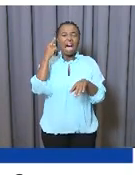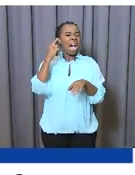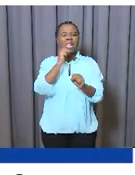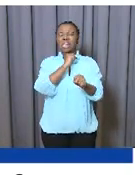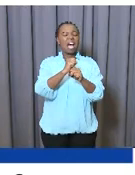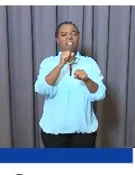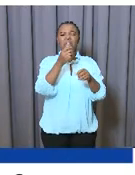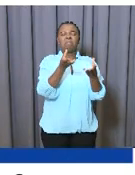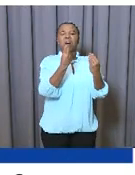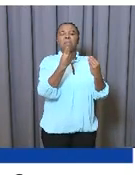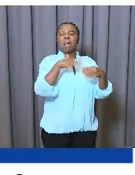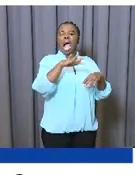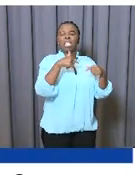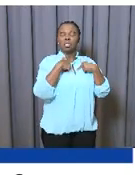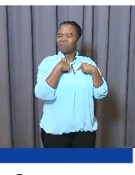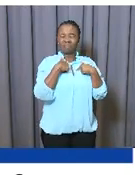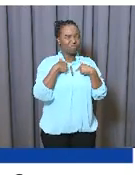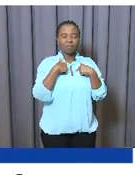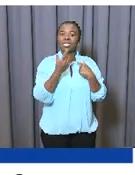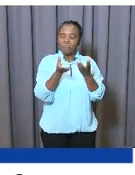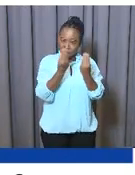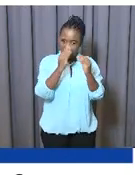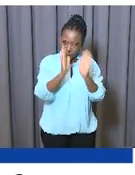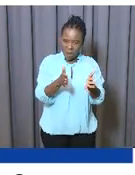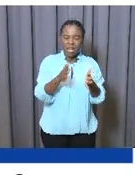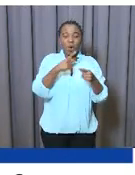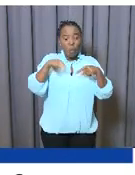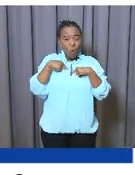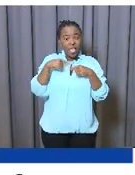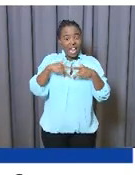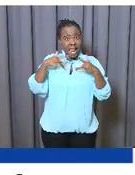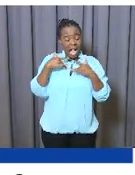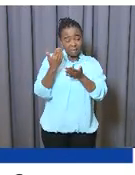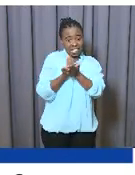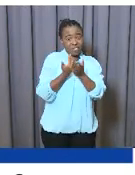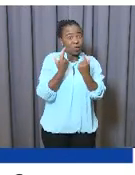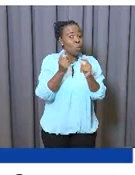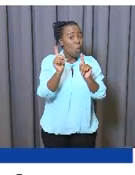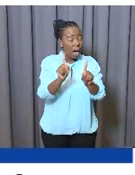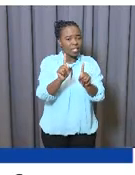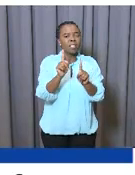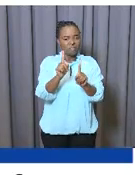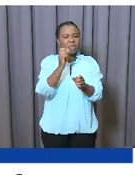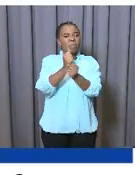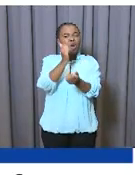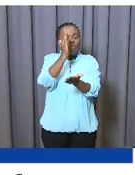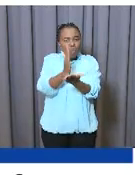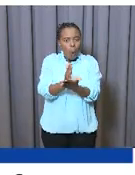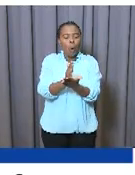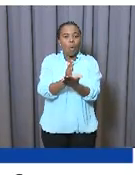come. But the issue is, what do we do to make sure that we save lives and ensure that we